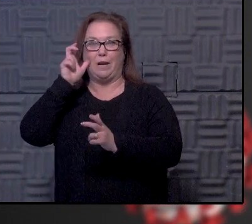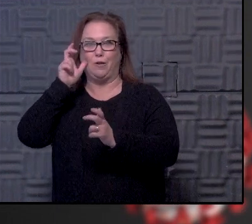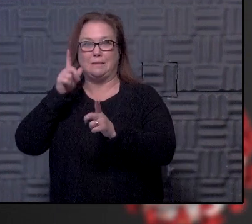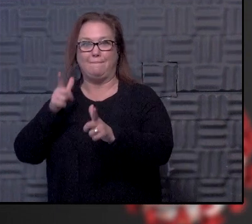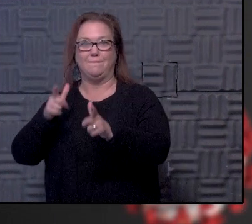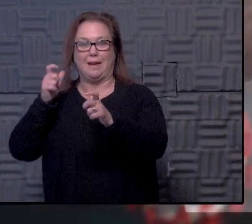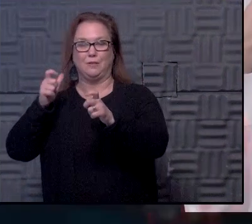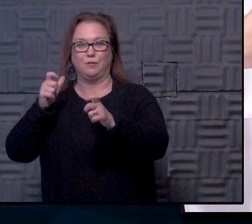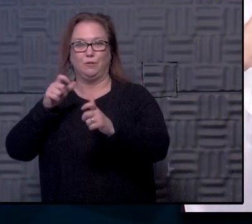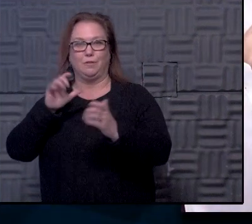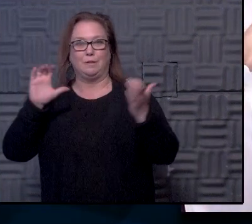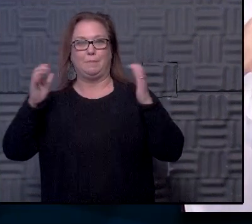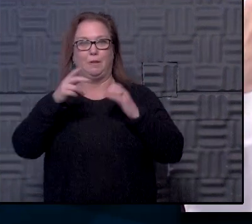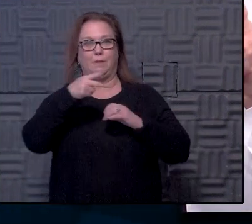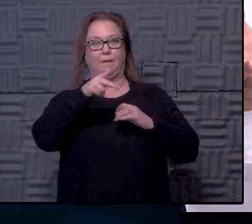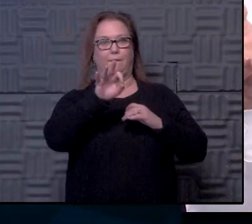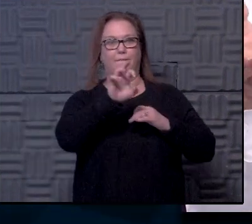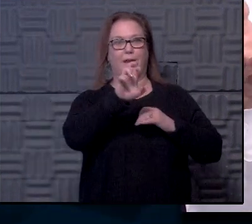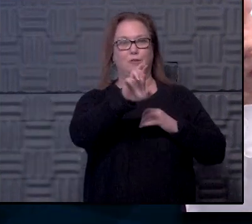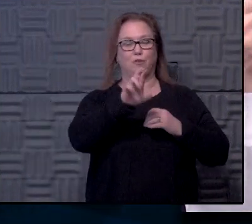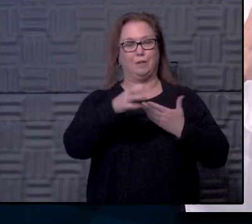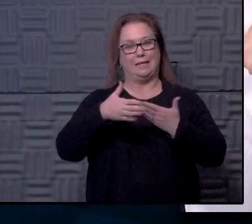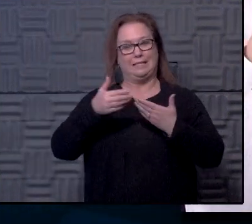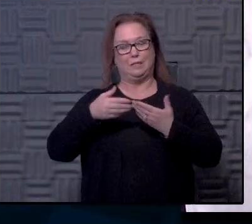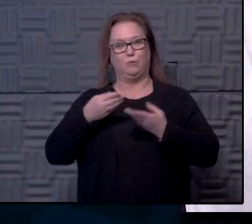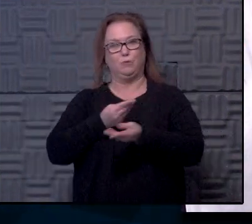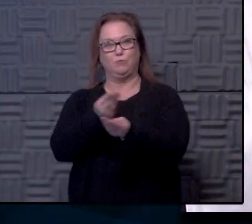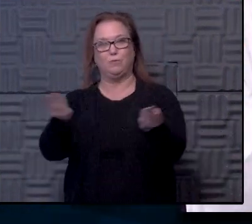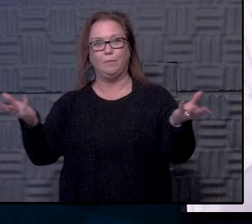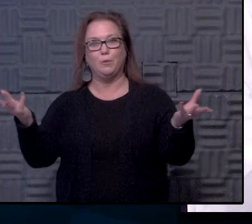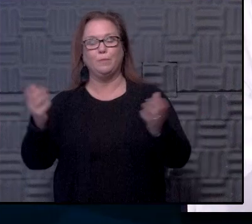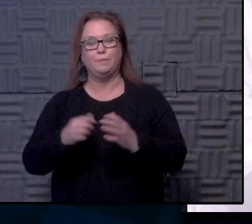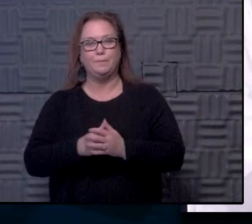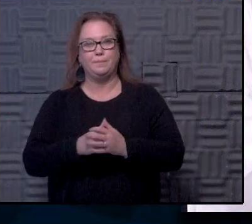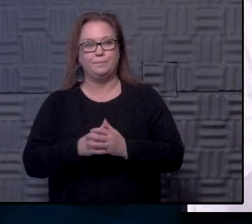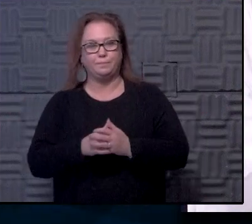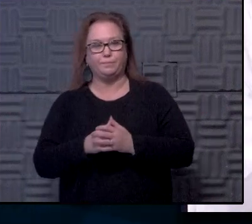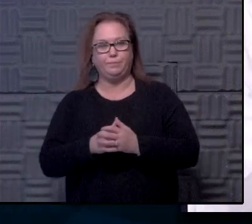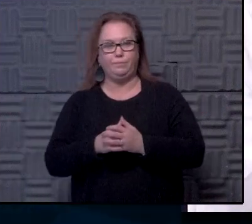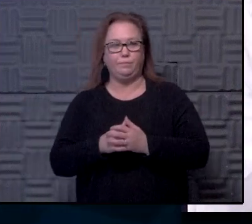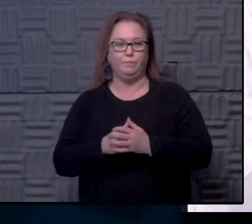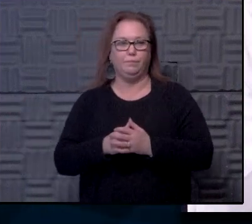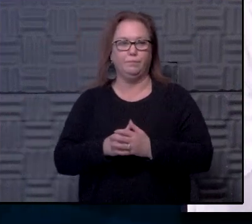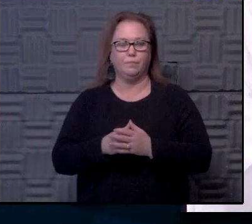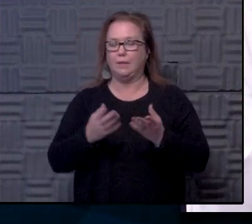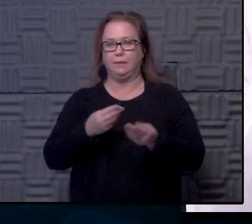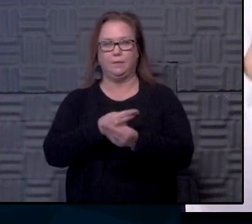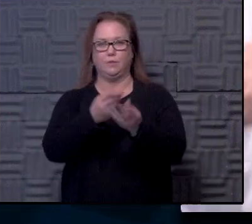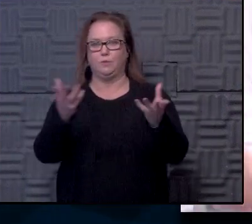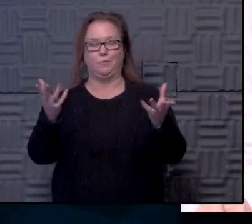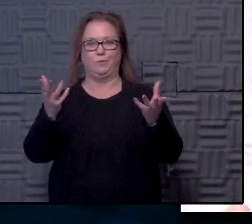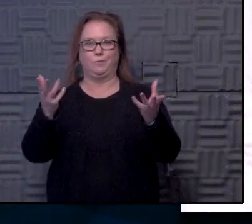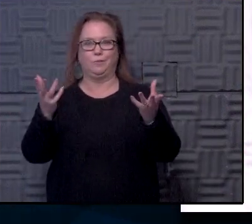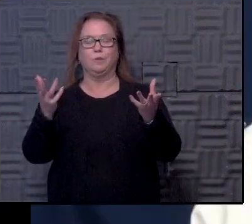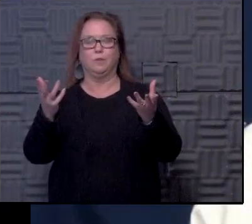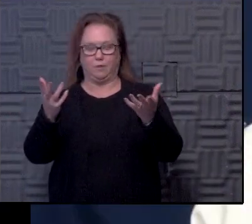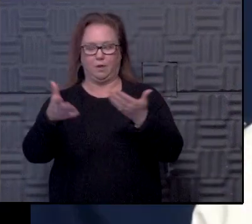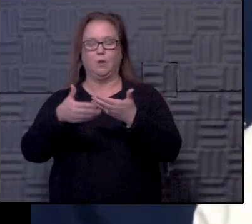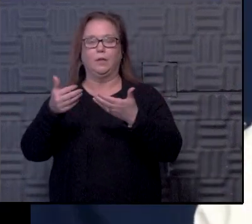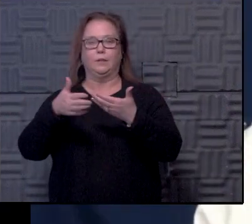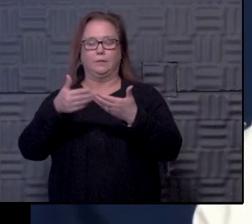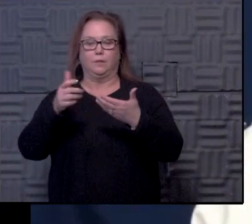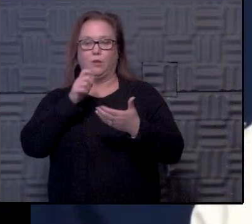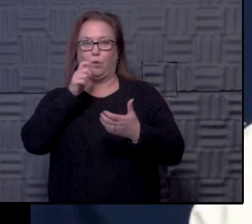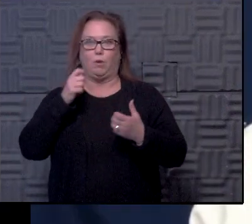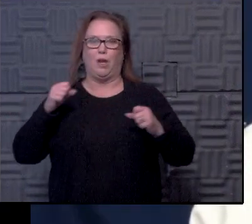Pfizer vaccine? And then is it better and easier to distribute? Well, no doubt the distribution logistics are easier when you don't